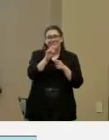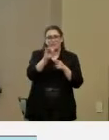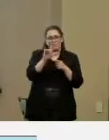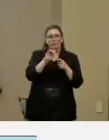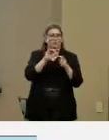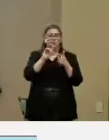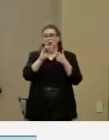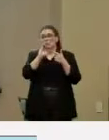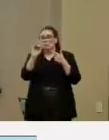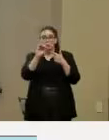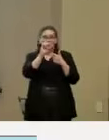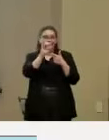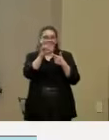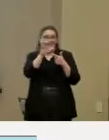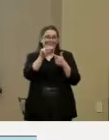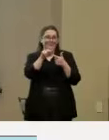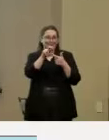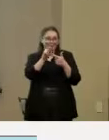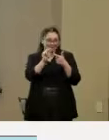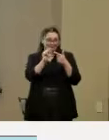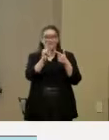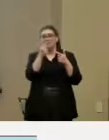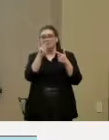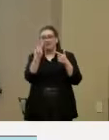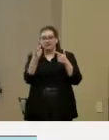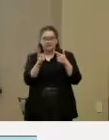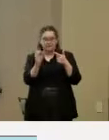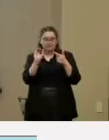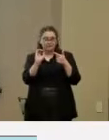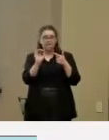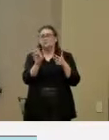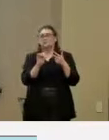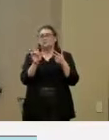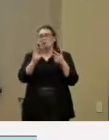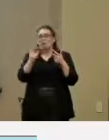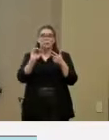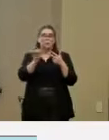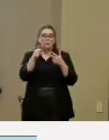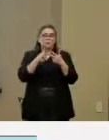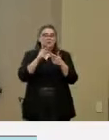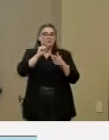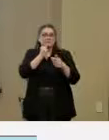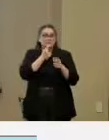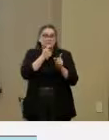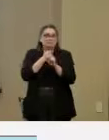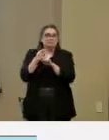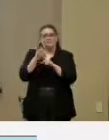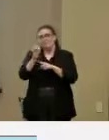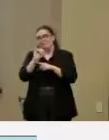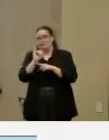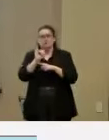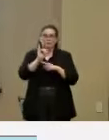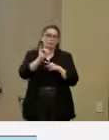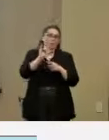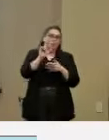of ICANS and no cases of GVHD, and other cases of side effects, which is infection or